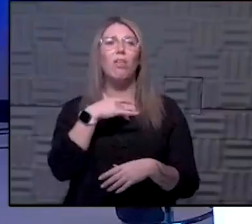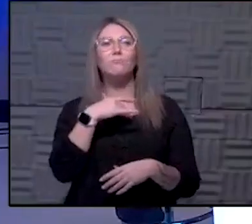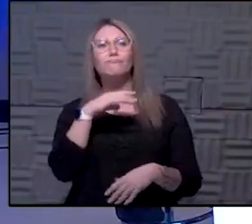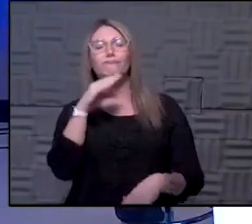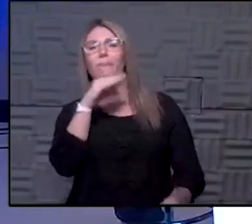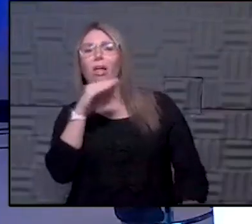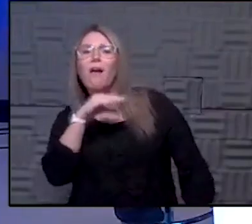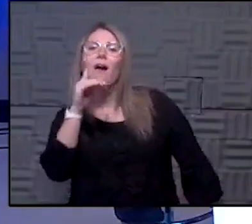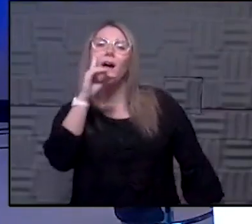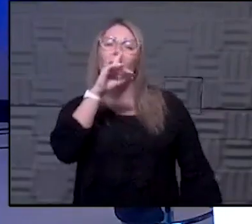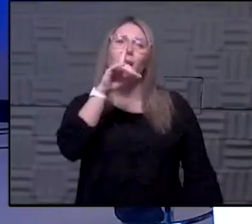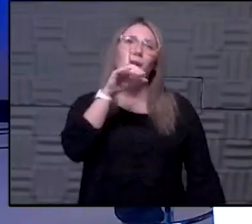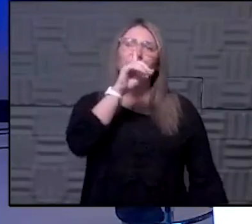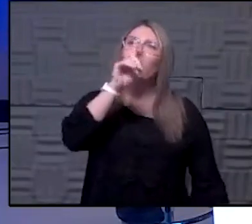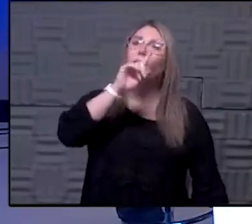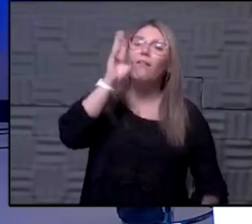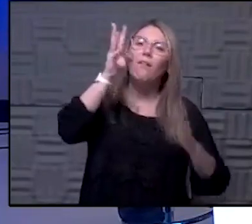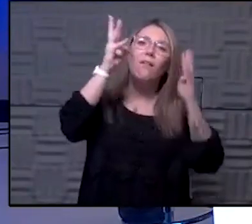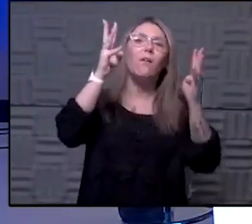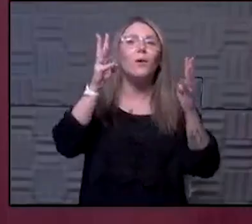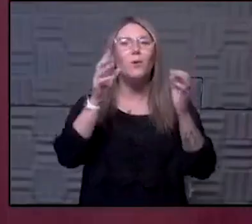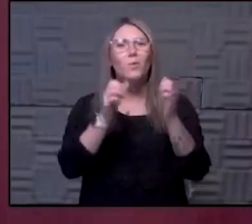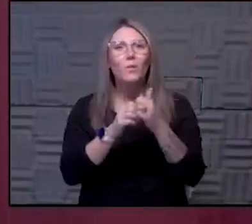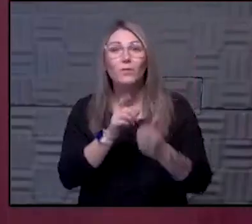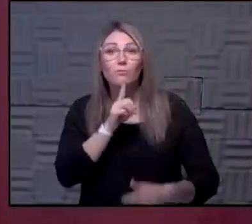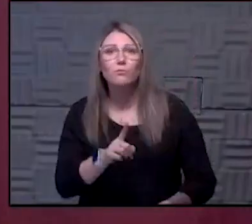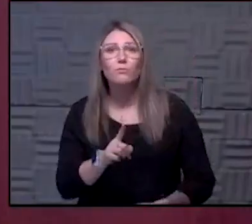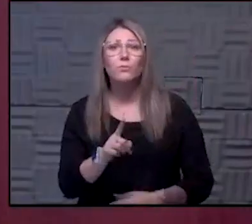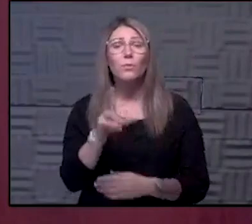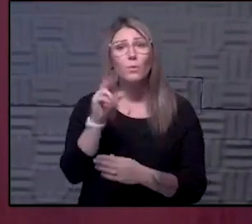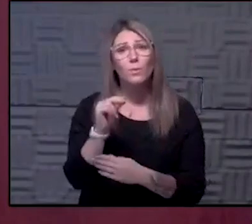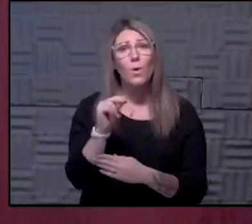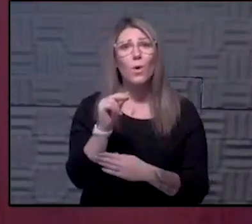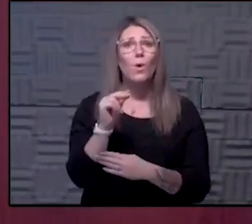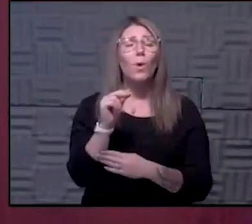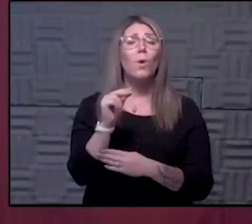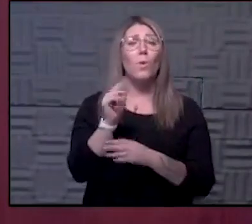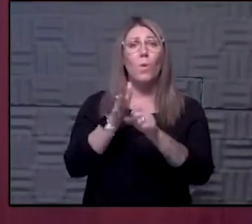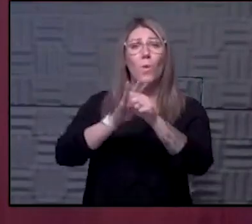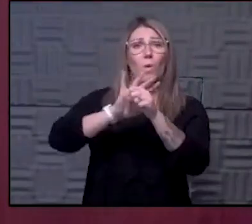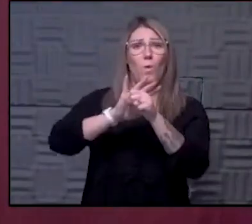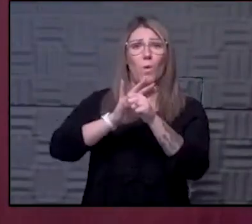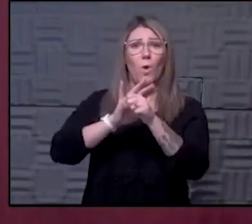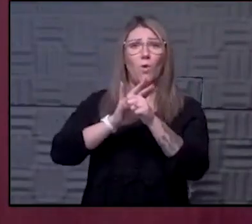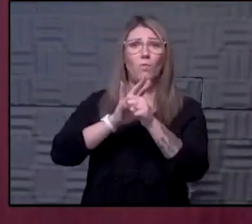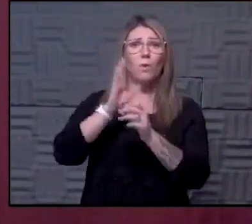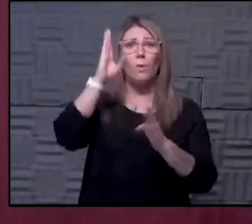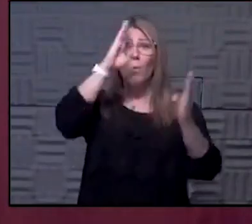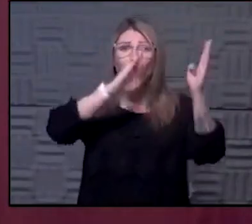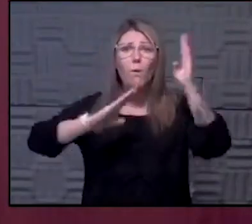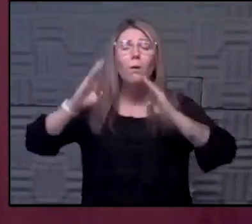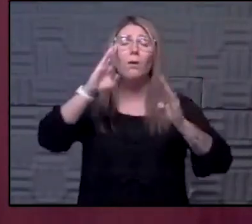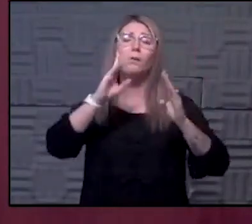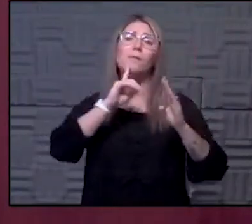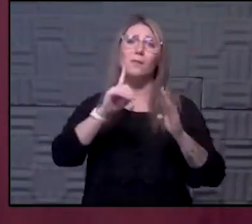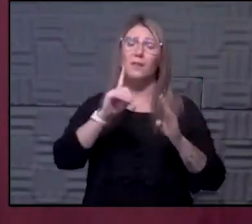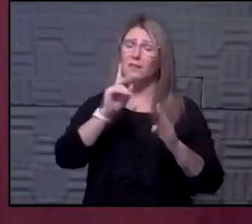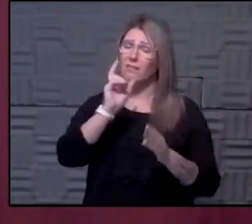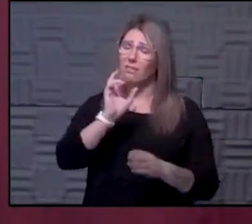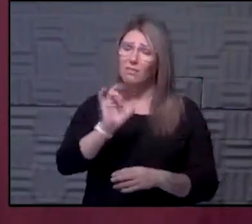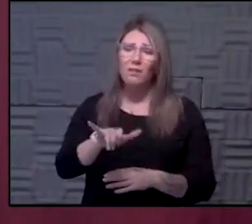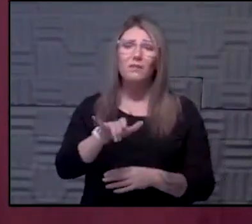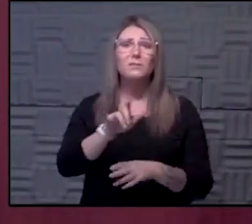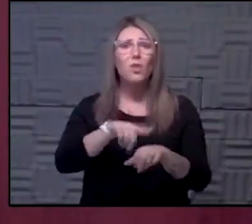our arms and jack with the truth. COVID weariness is as bad and as long and as hard as it is. We